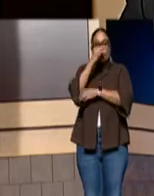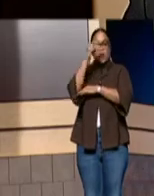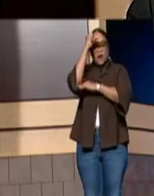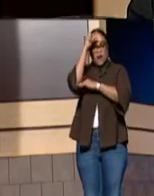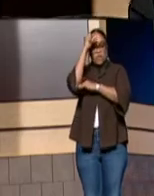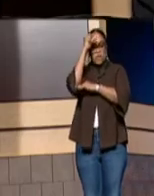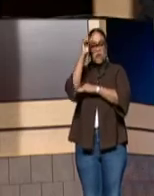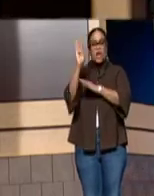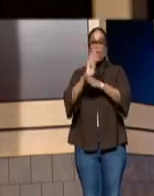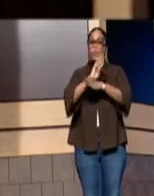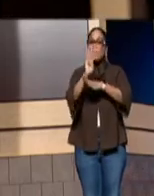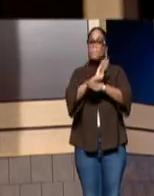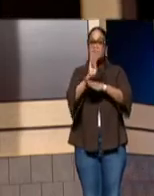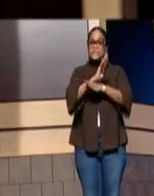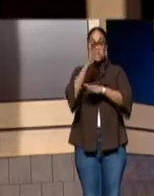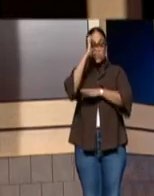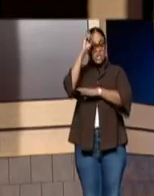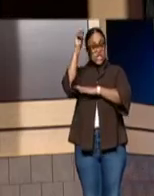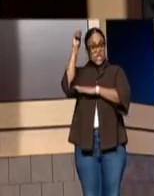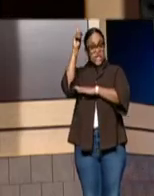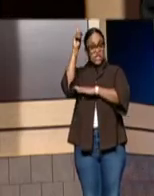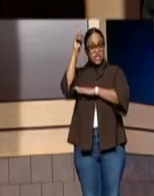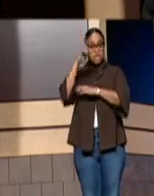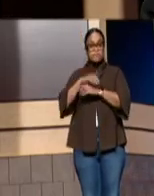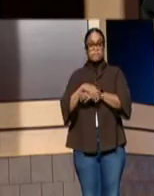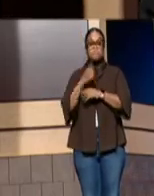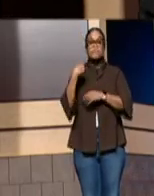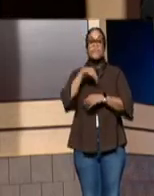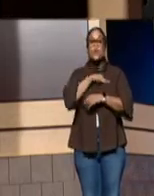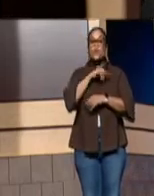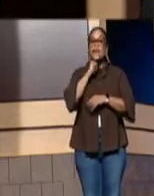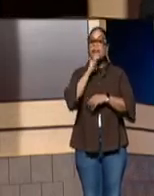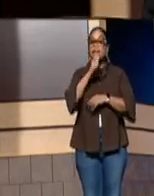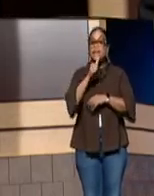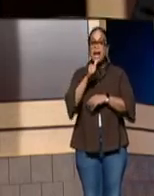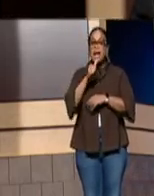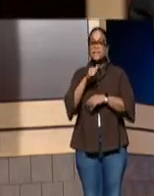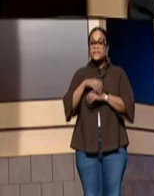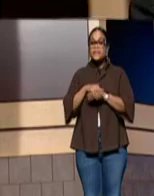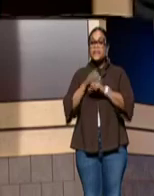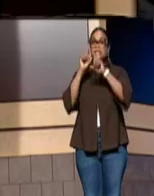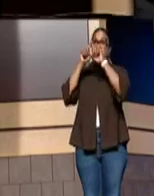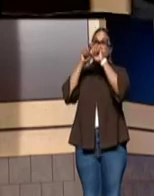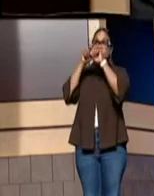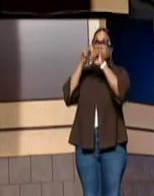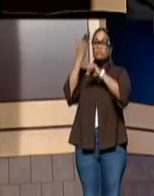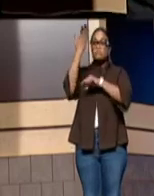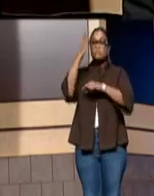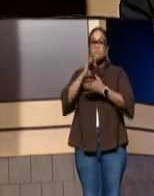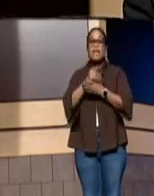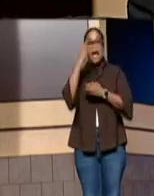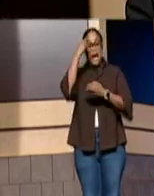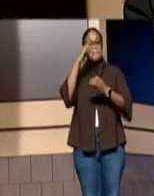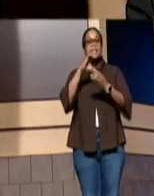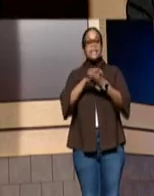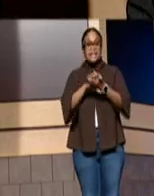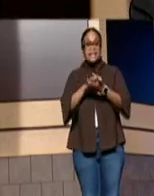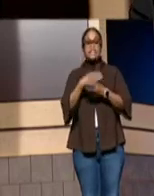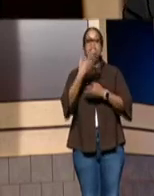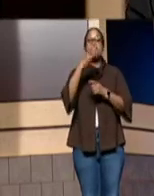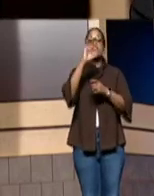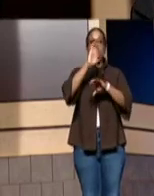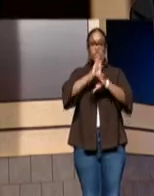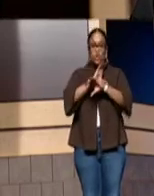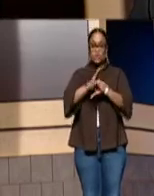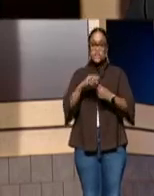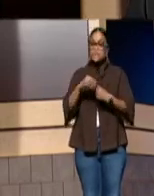with business, with education, that we are not operating in our uniqueness? Because I believe that the church is unique, but the